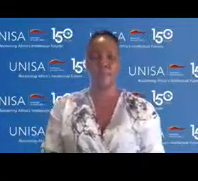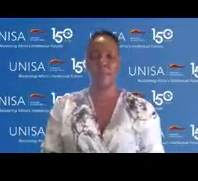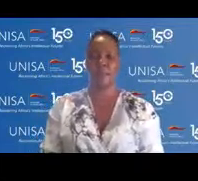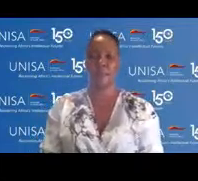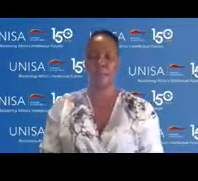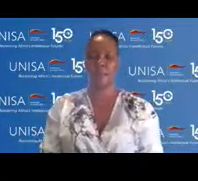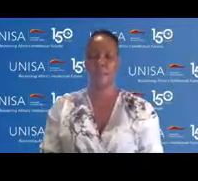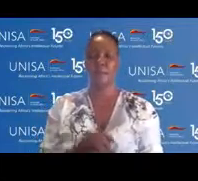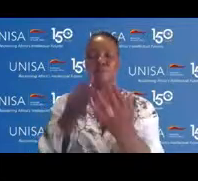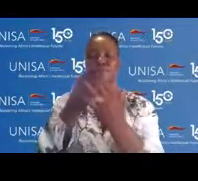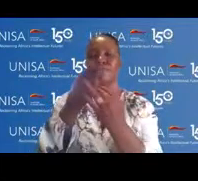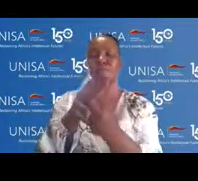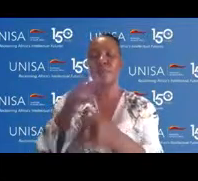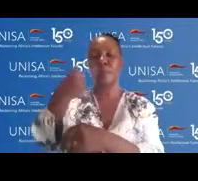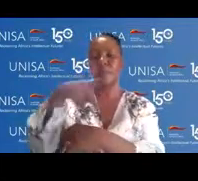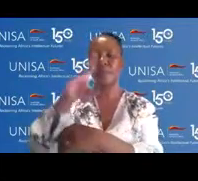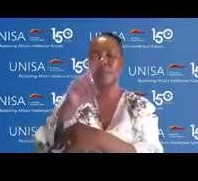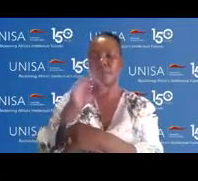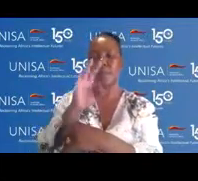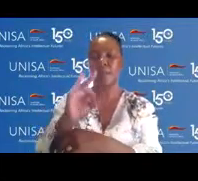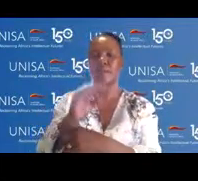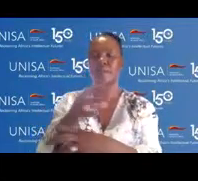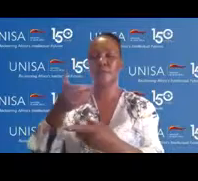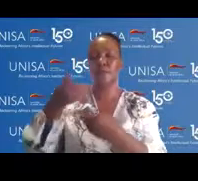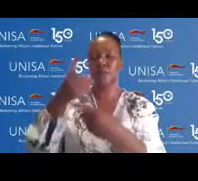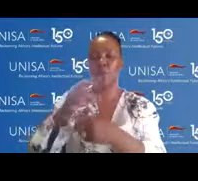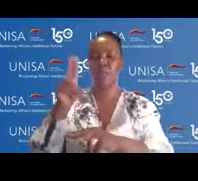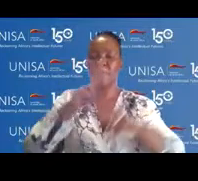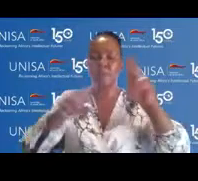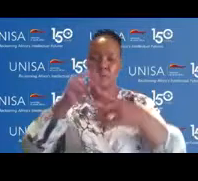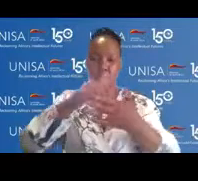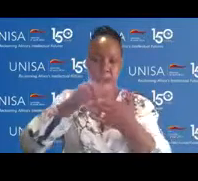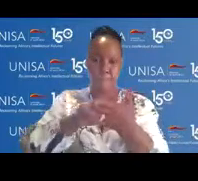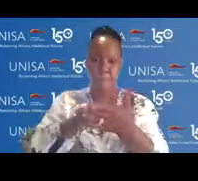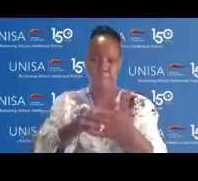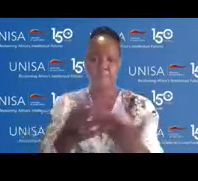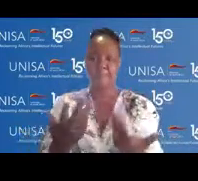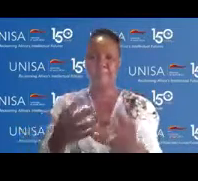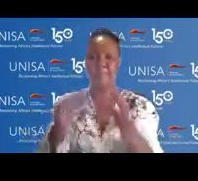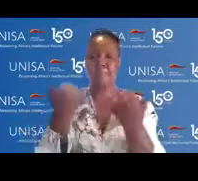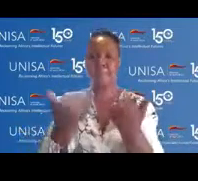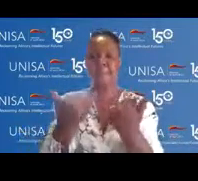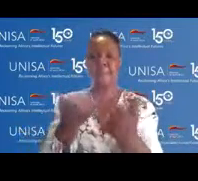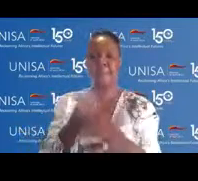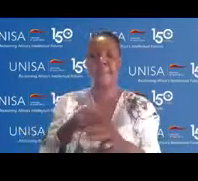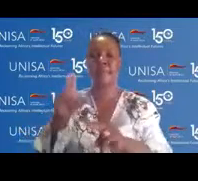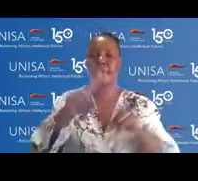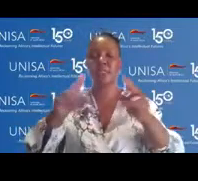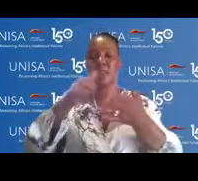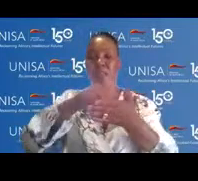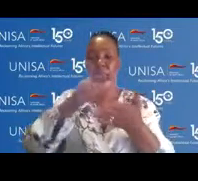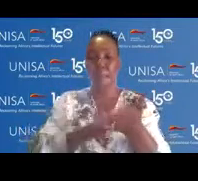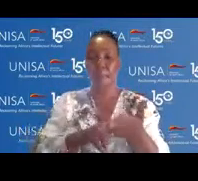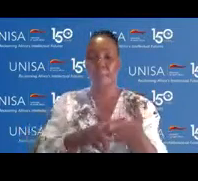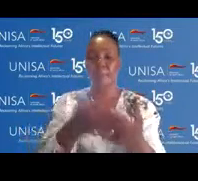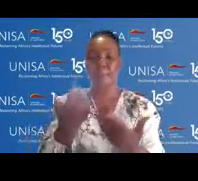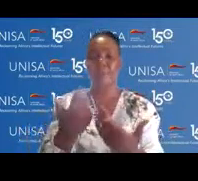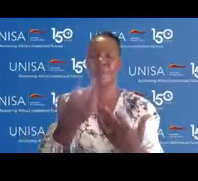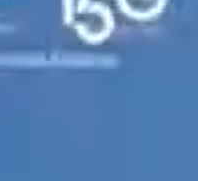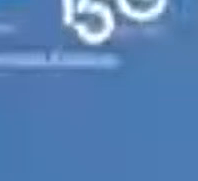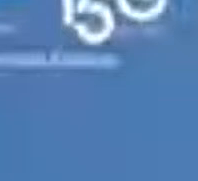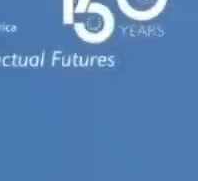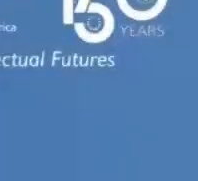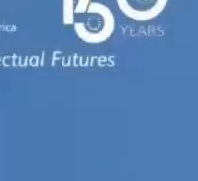PDF document with the Invigilator app? Now, remember the Invigilator app actually has